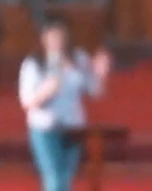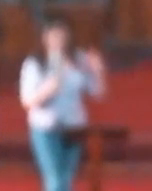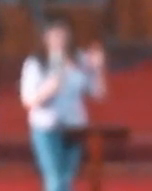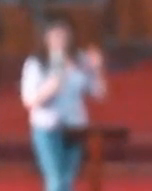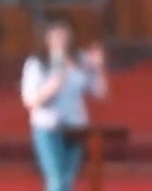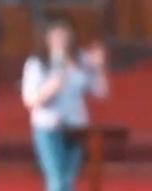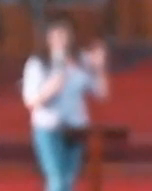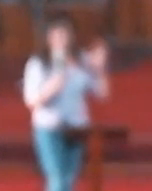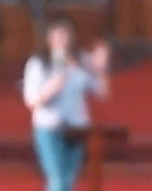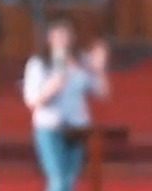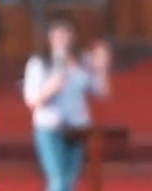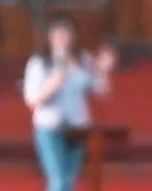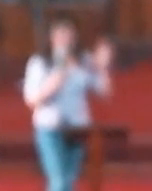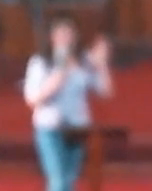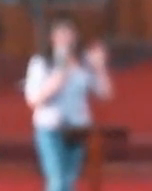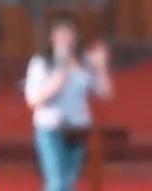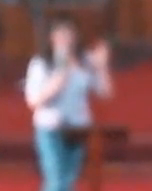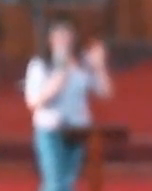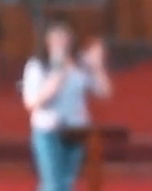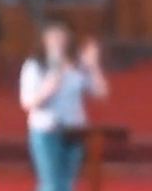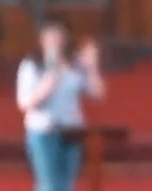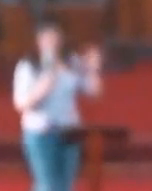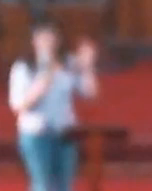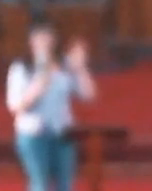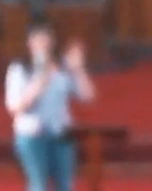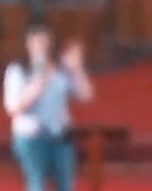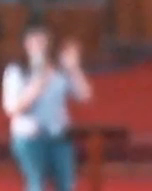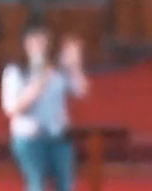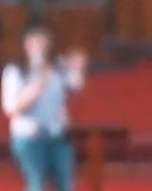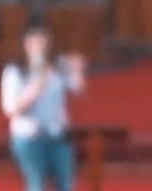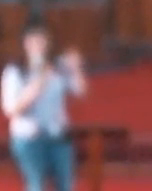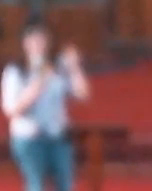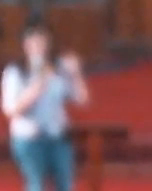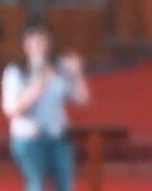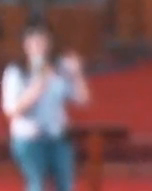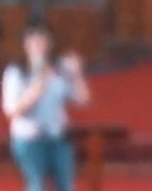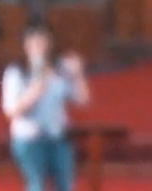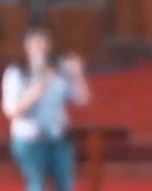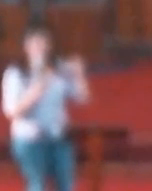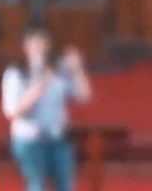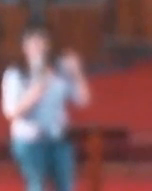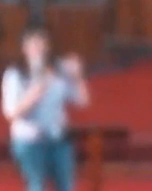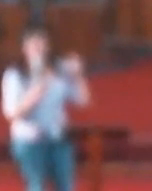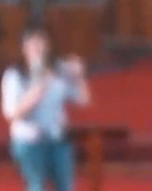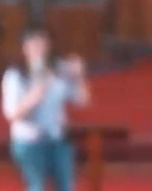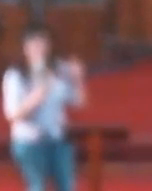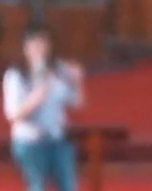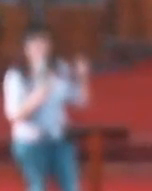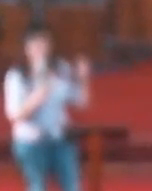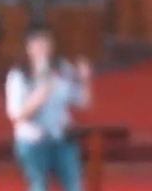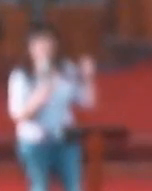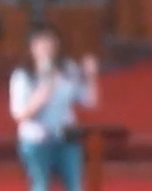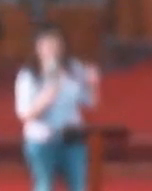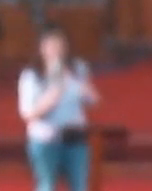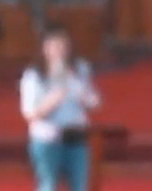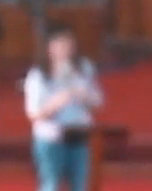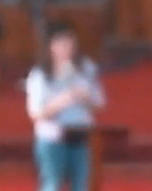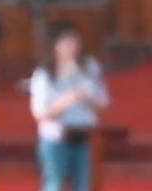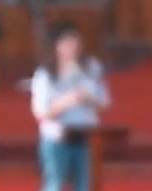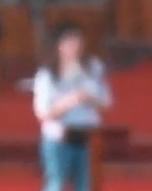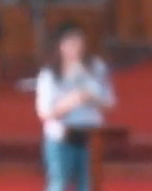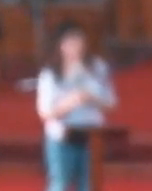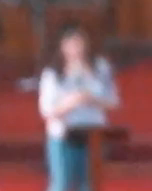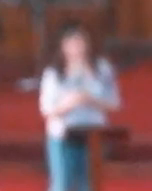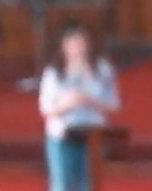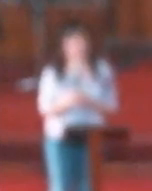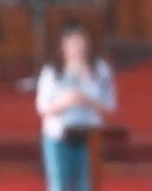also said that a long tongue is like the chameleon. It just goes out and it takes its prey and it comes back in like the mosquito or the fly. Y